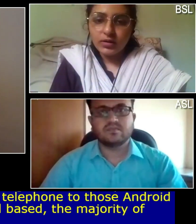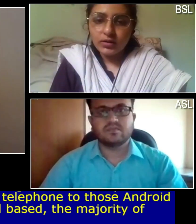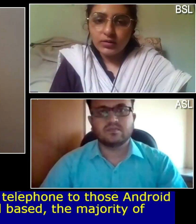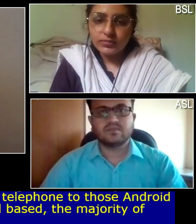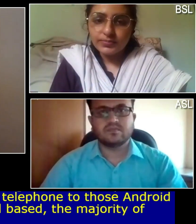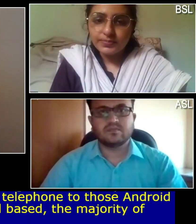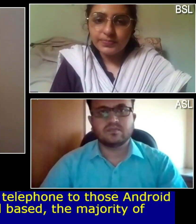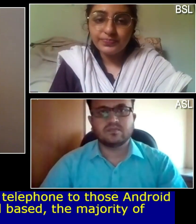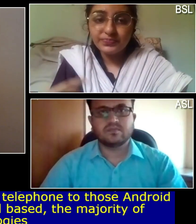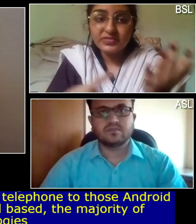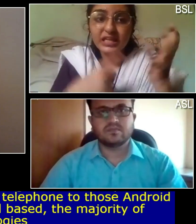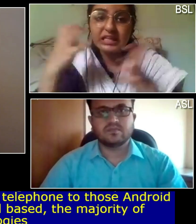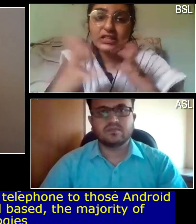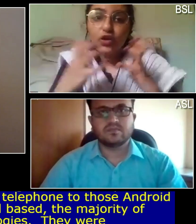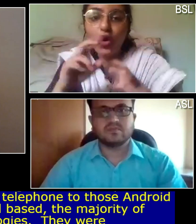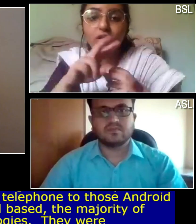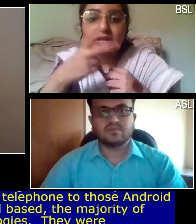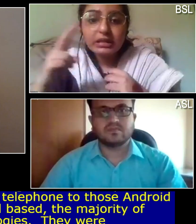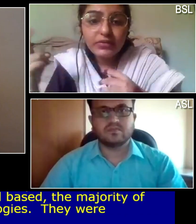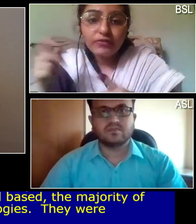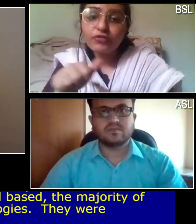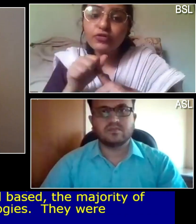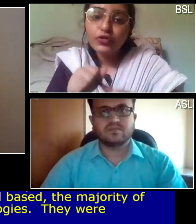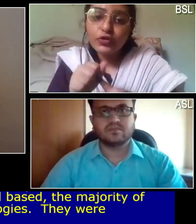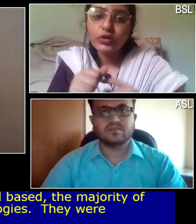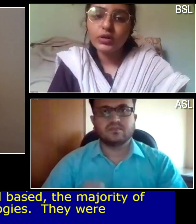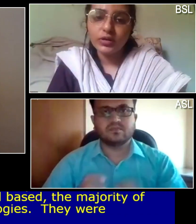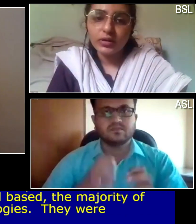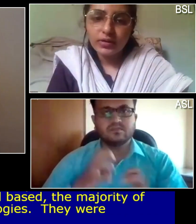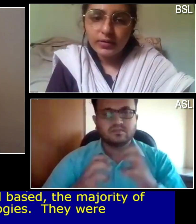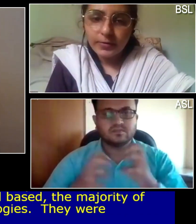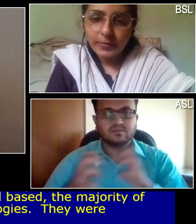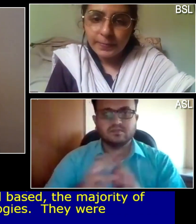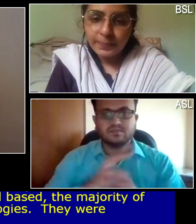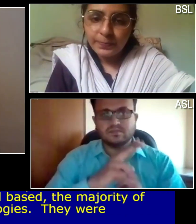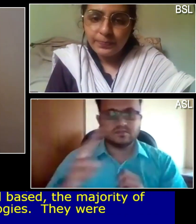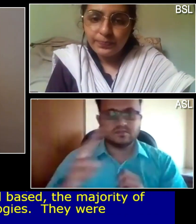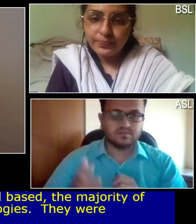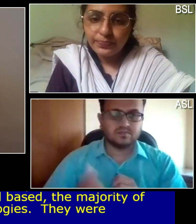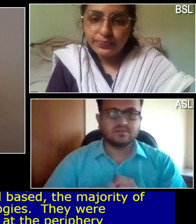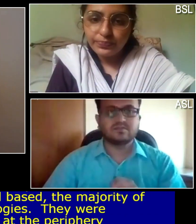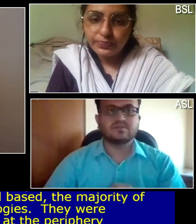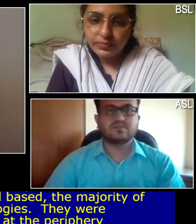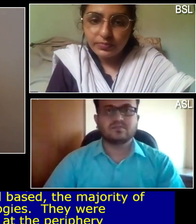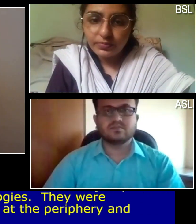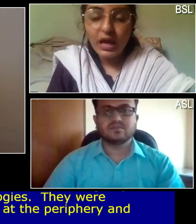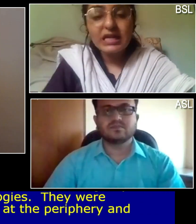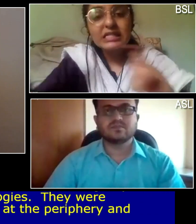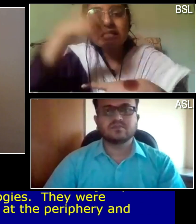They were developed as ways to include people at the periphery and ended up benefiting everyone.